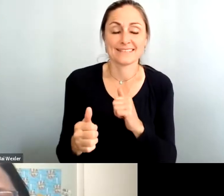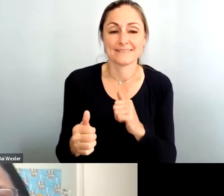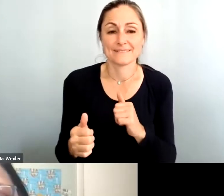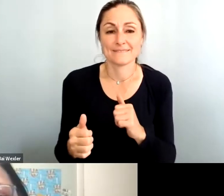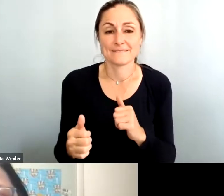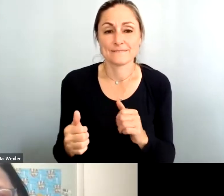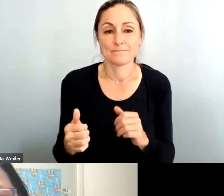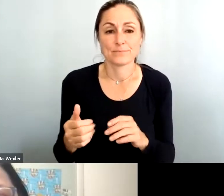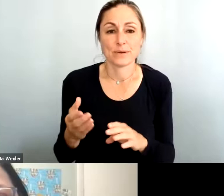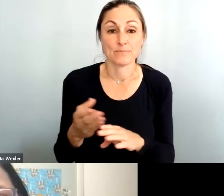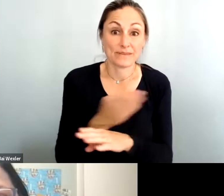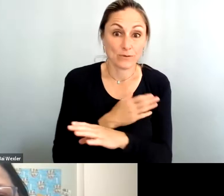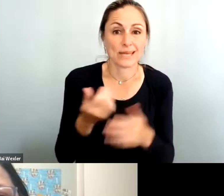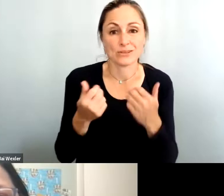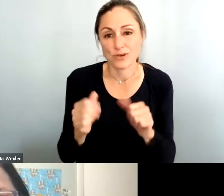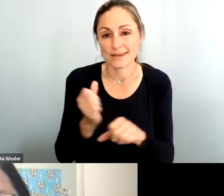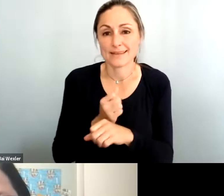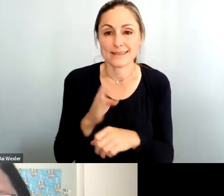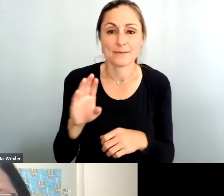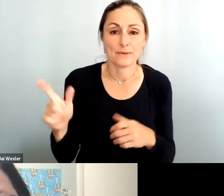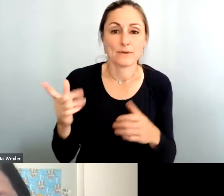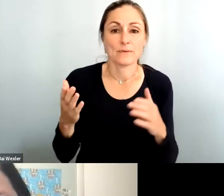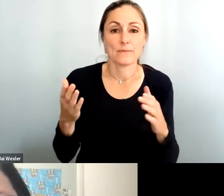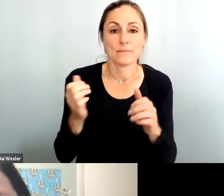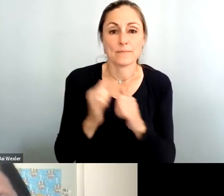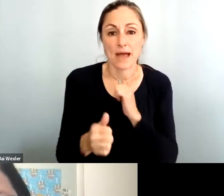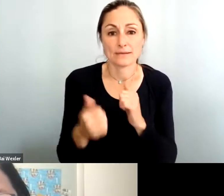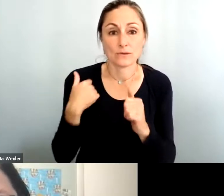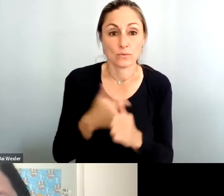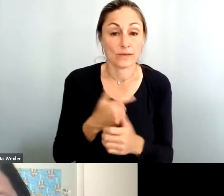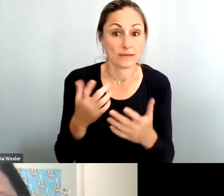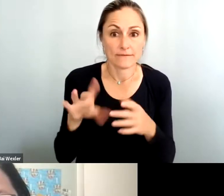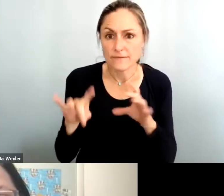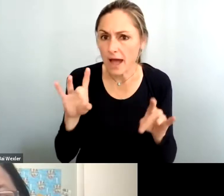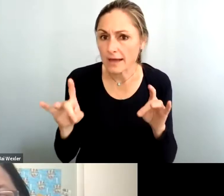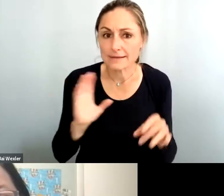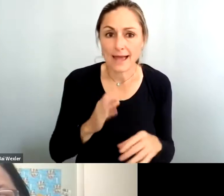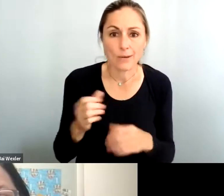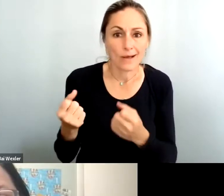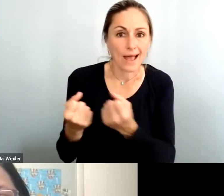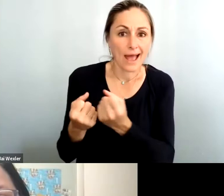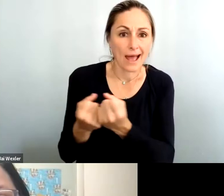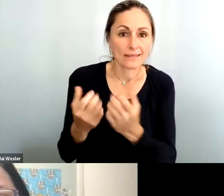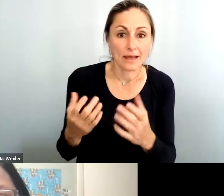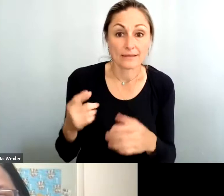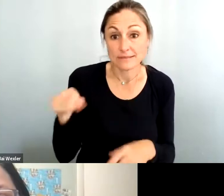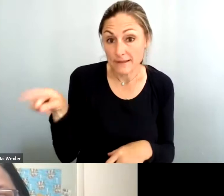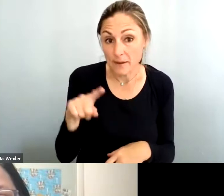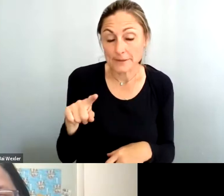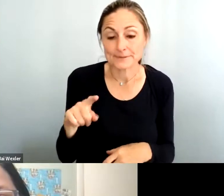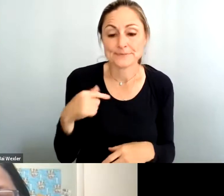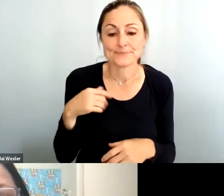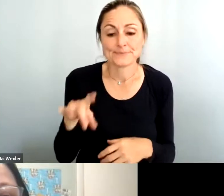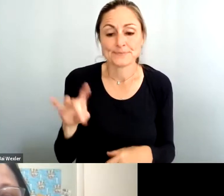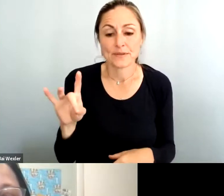we're trying to get the bill passed, we can be finding our allies, and within those allies, we can find